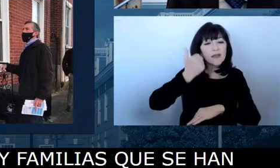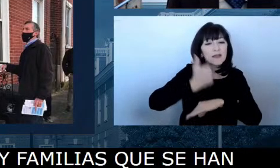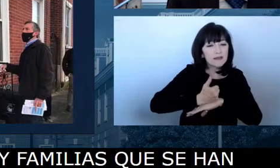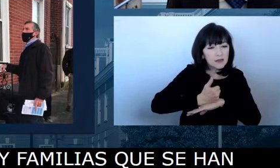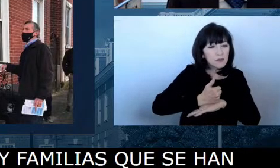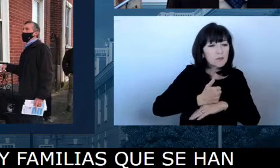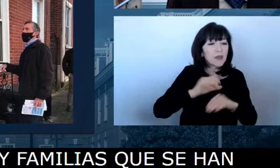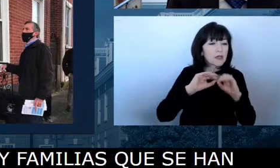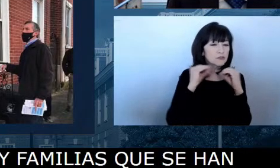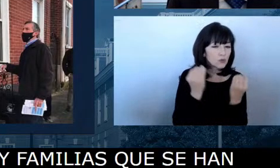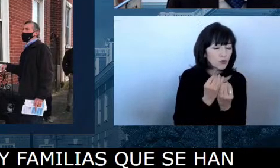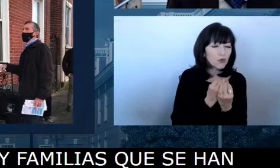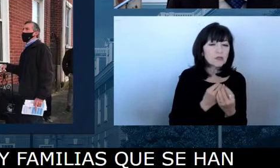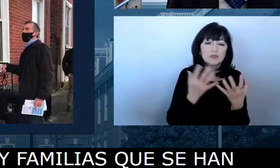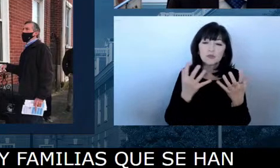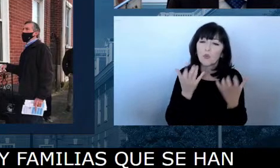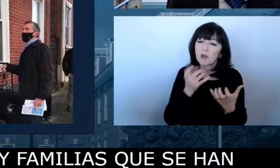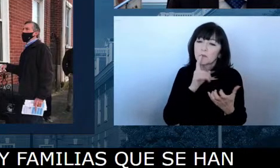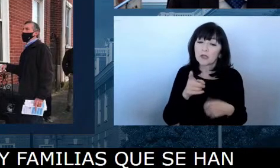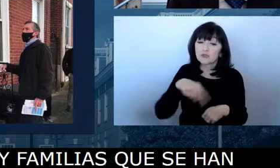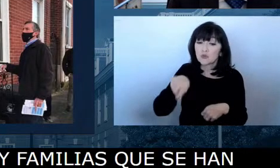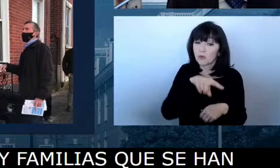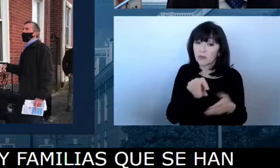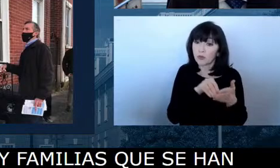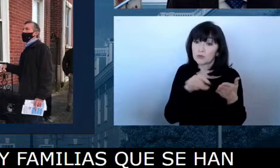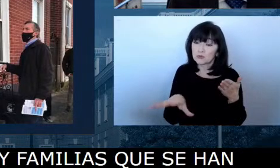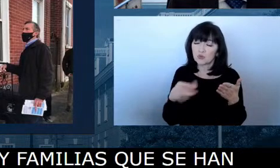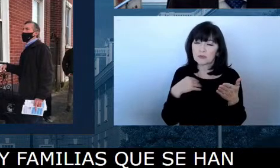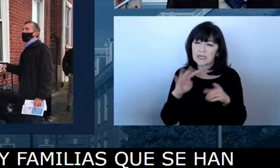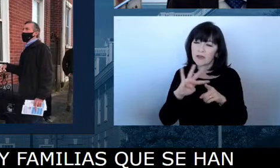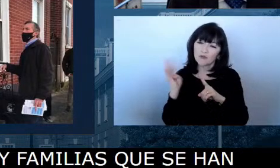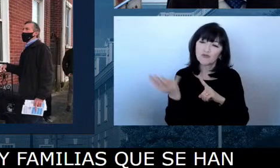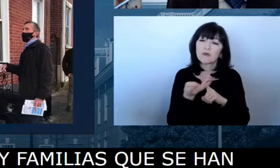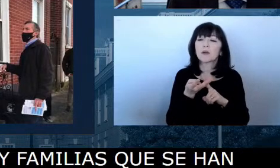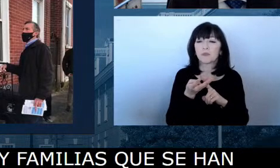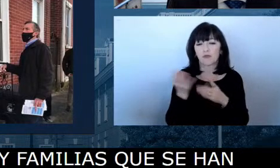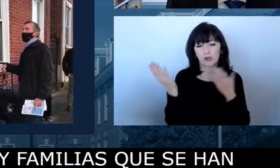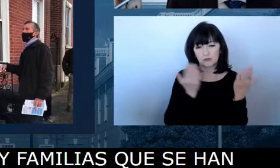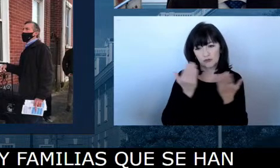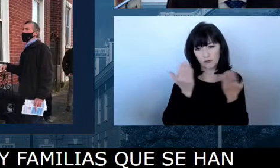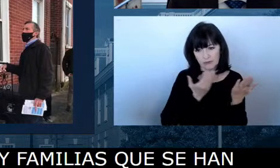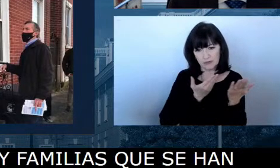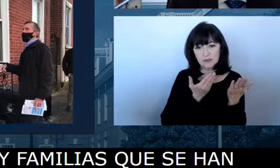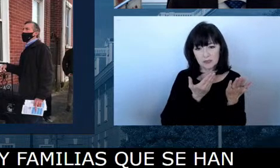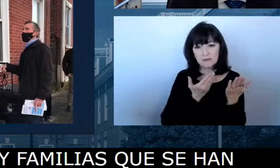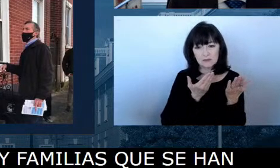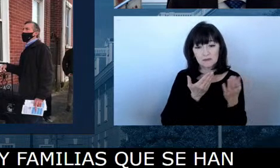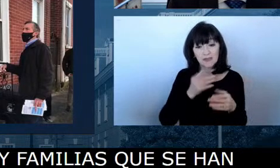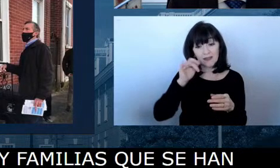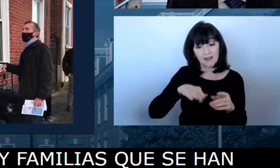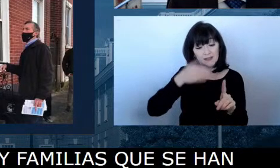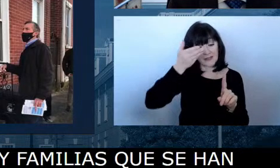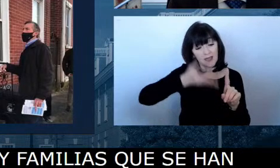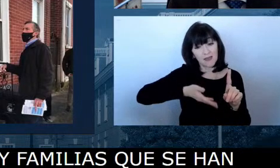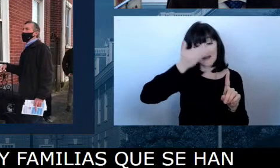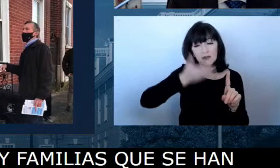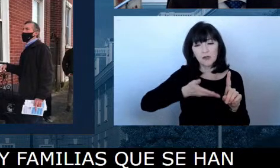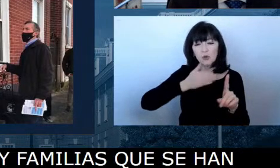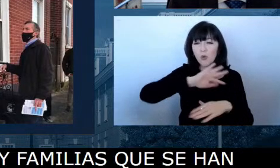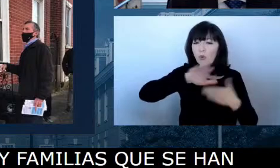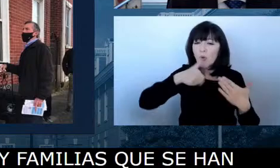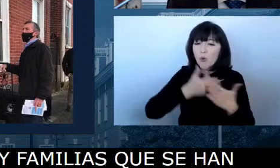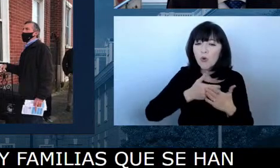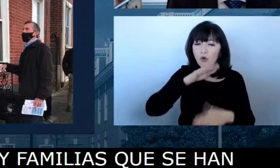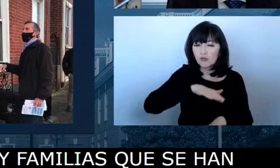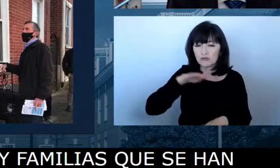wraparound services that meet the needs of the whole student, the whole child in their